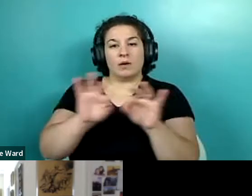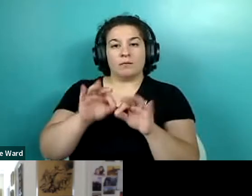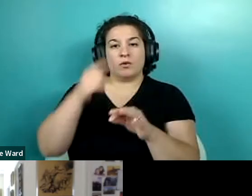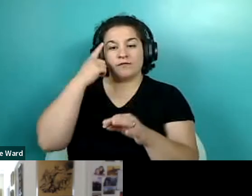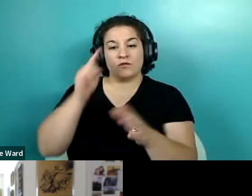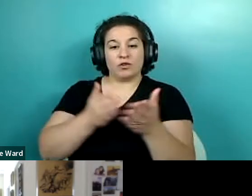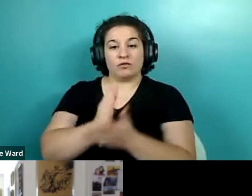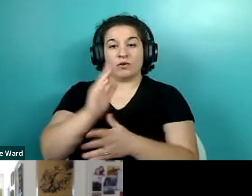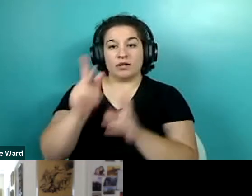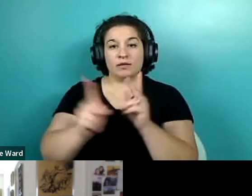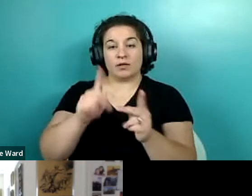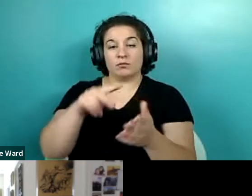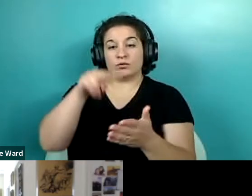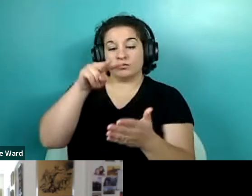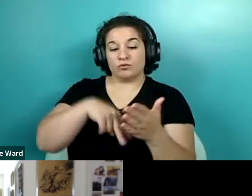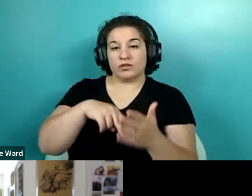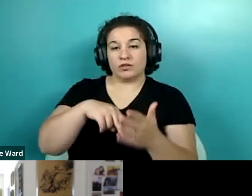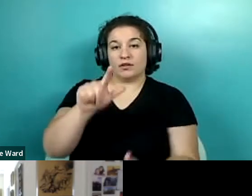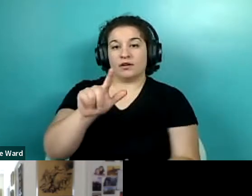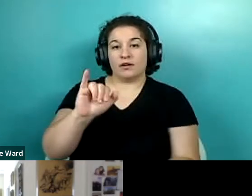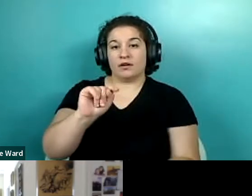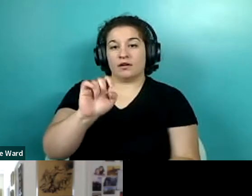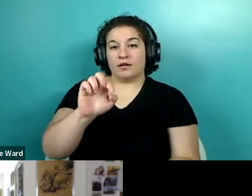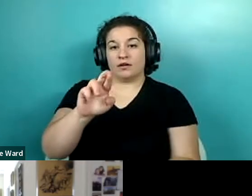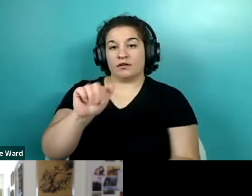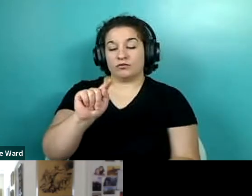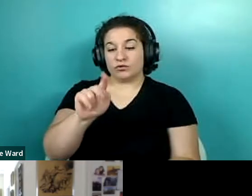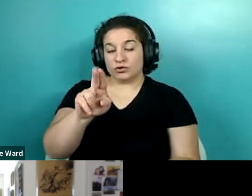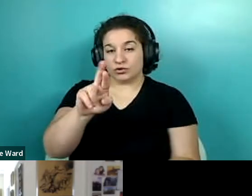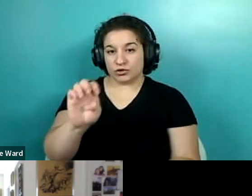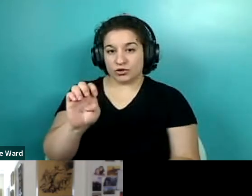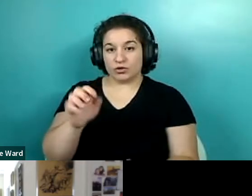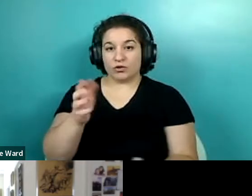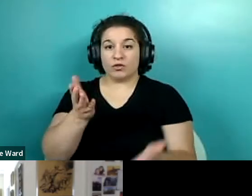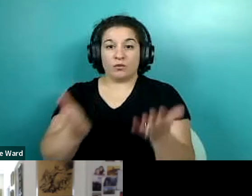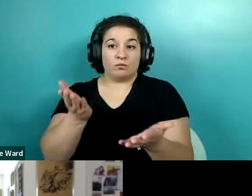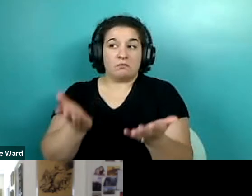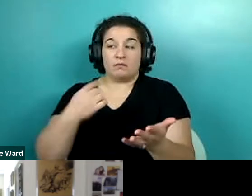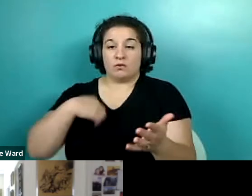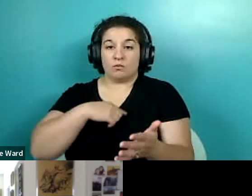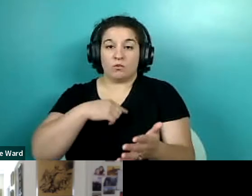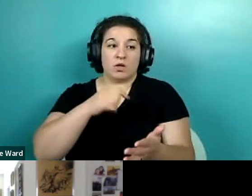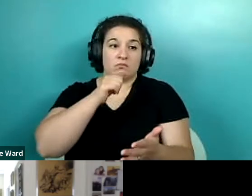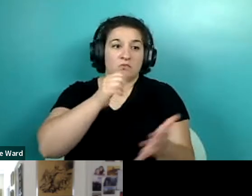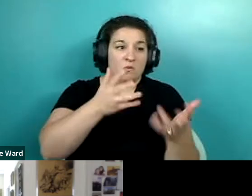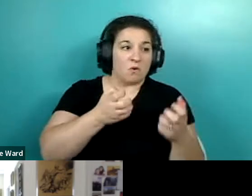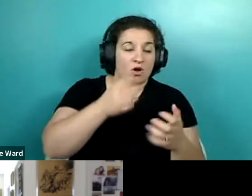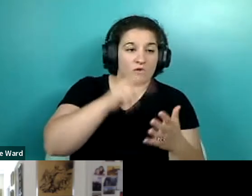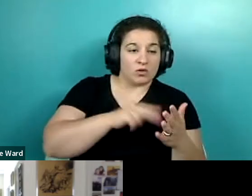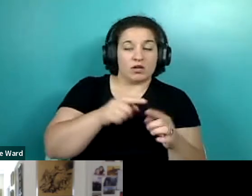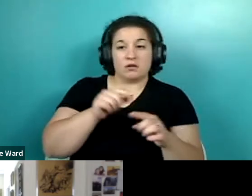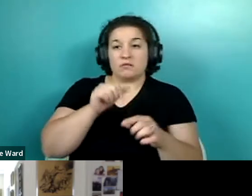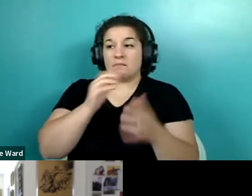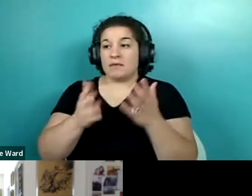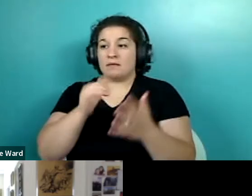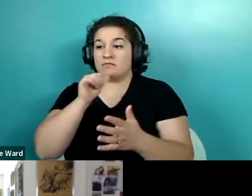not all want to read or we may not all agree with, which is one of the importance of a democracy, is to be able to read things that